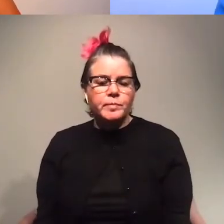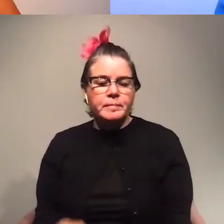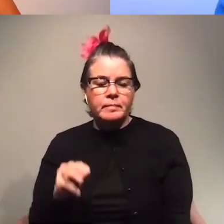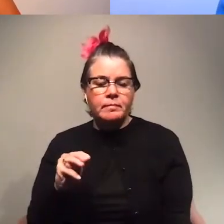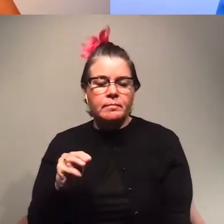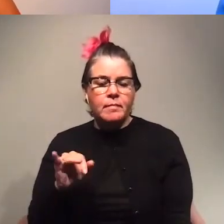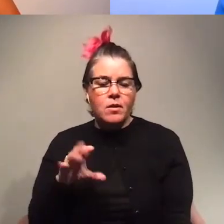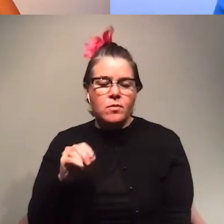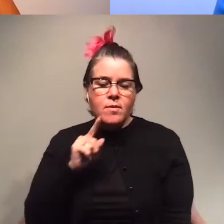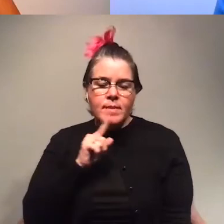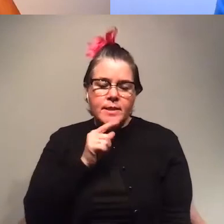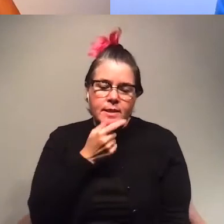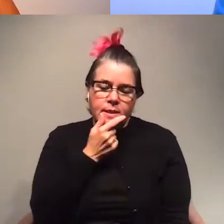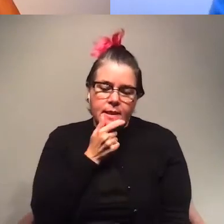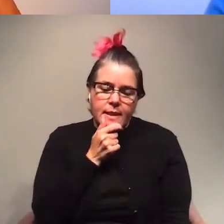microplastics.